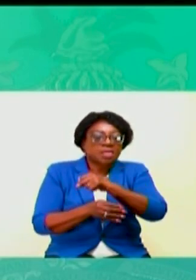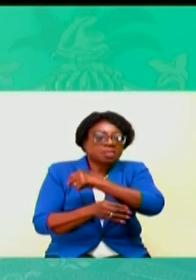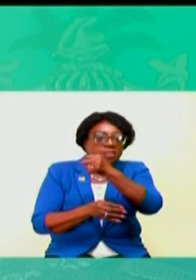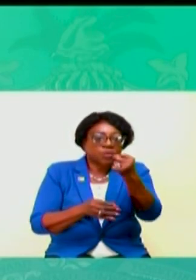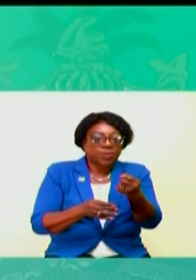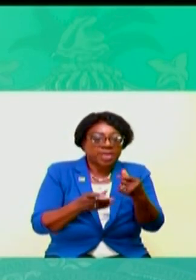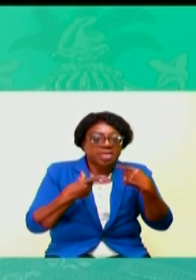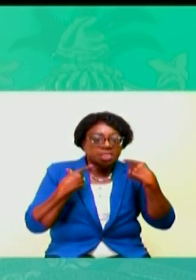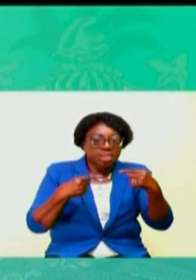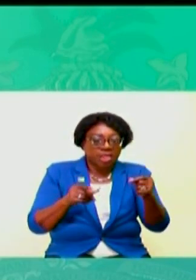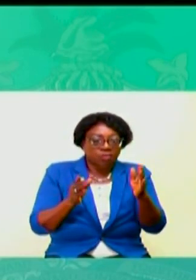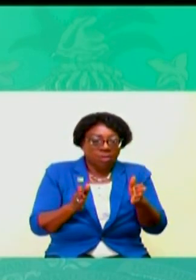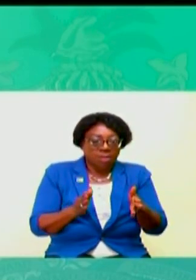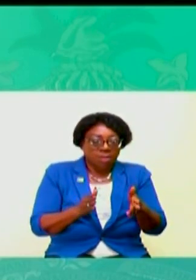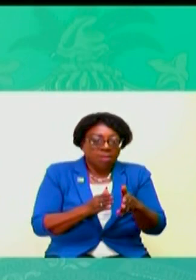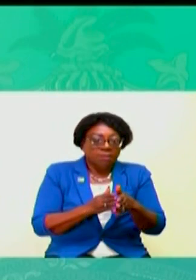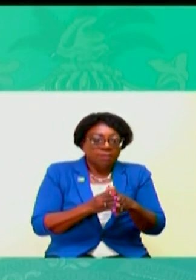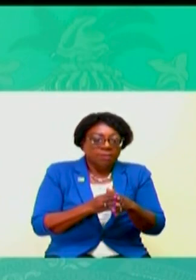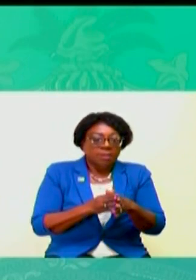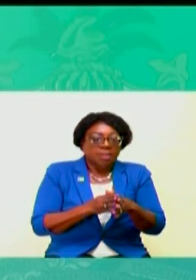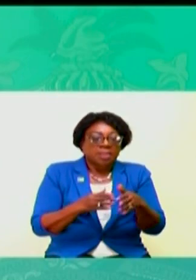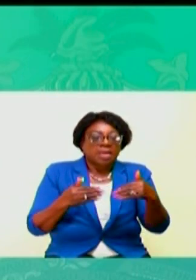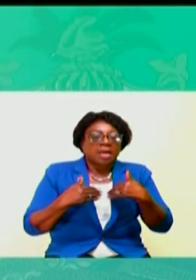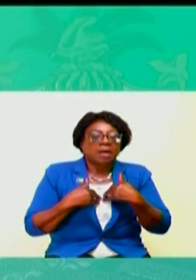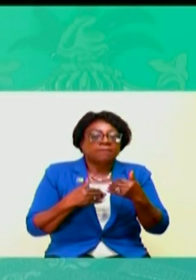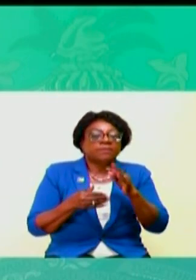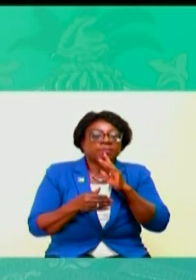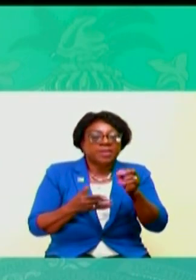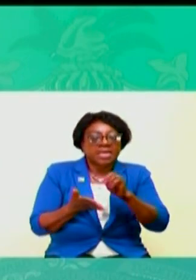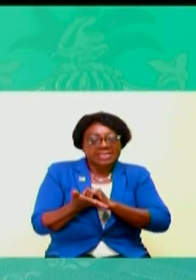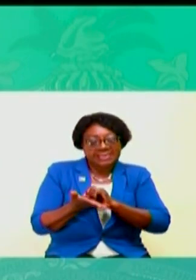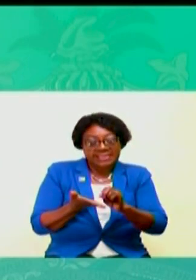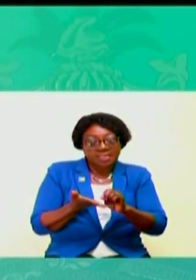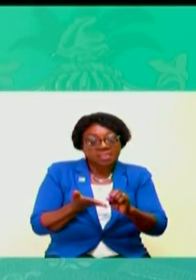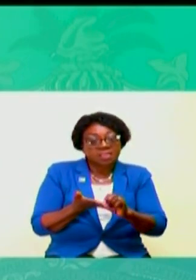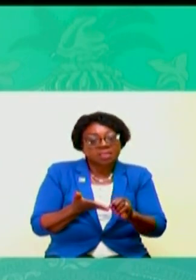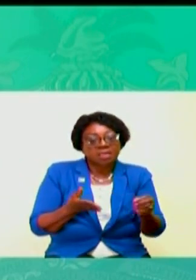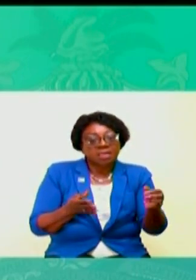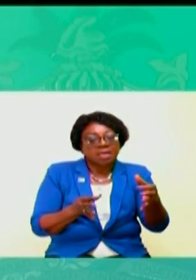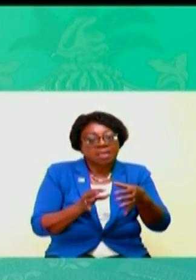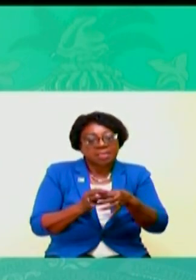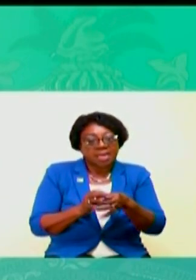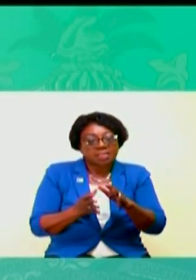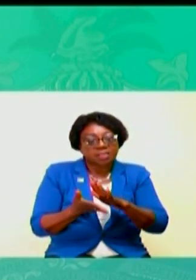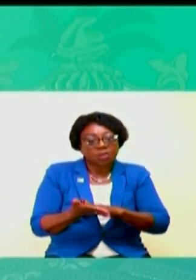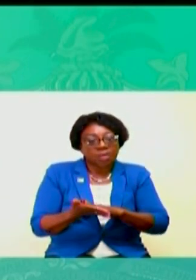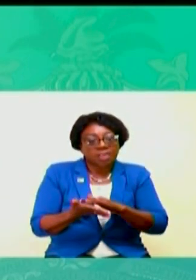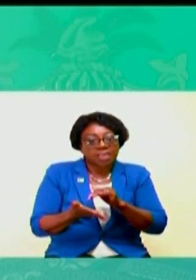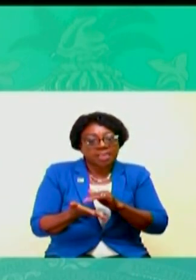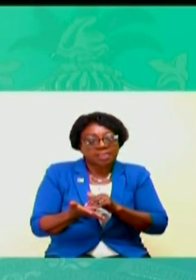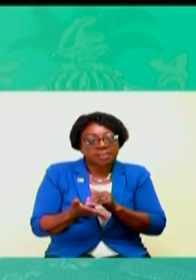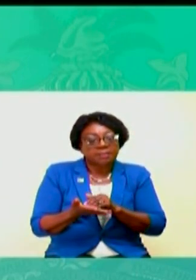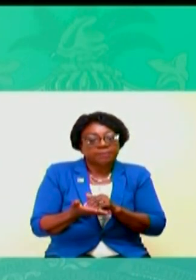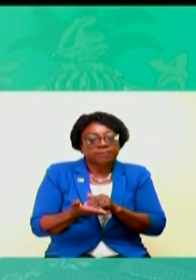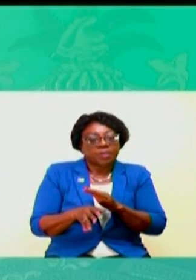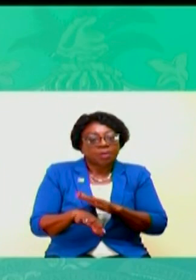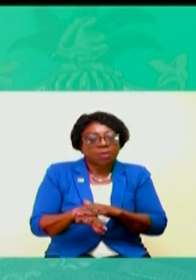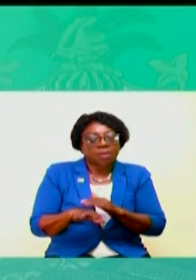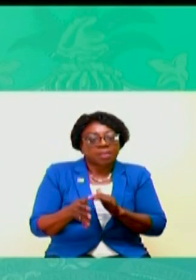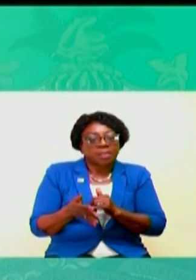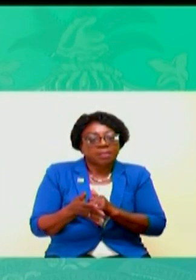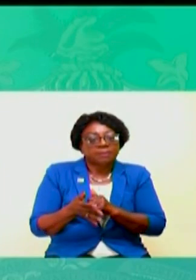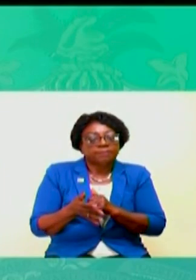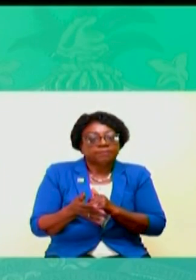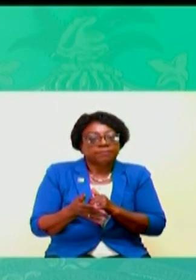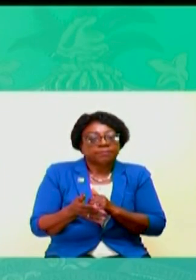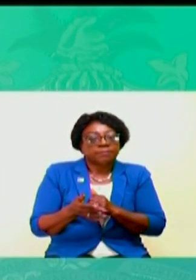There have to be a signature attached. And Mr. White, I think, Mr. Honorable Member for